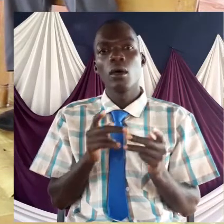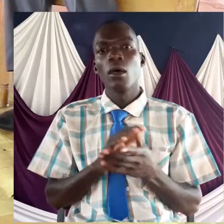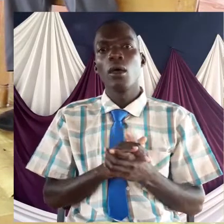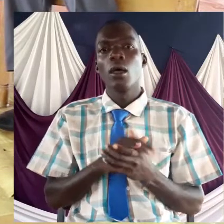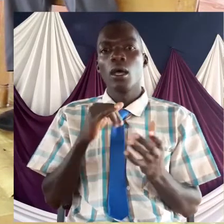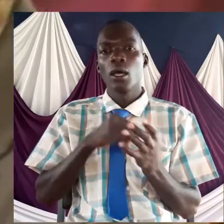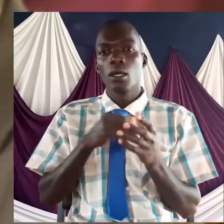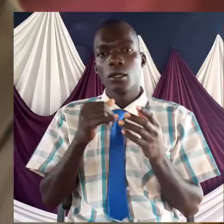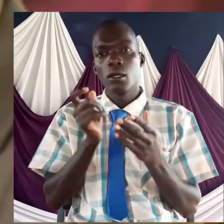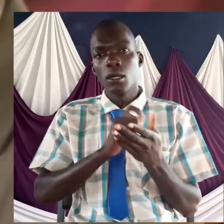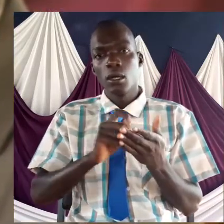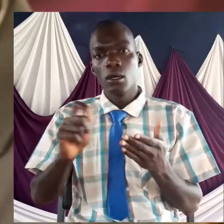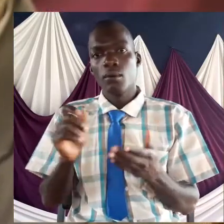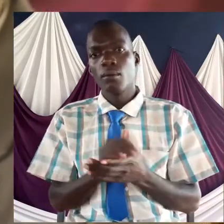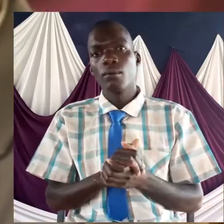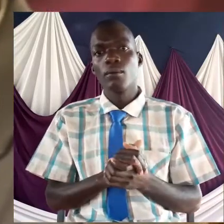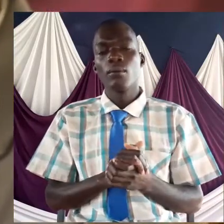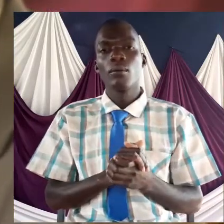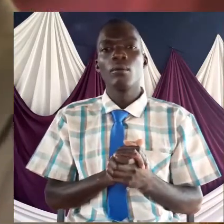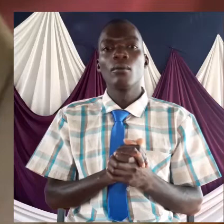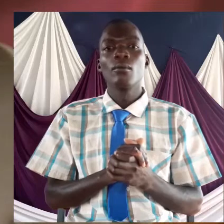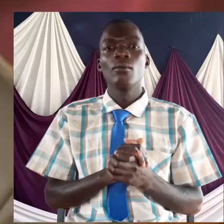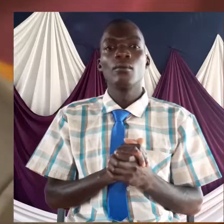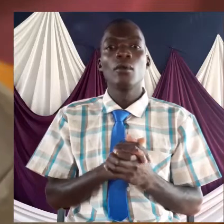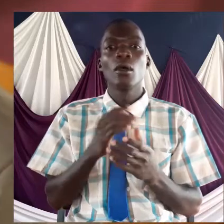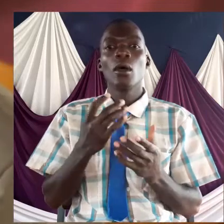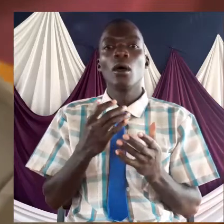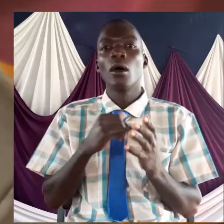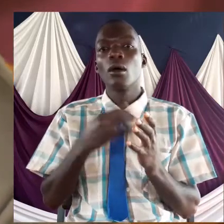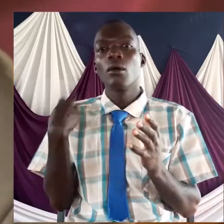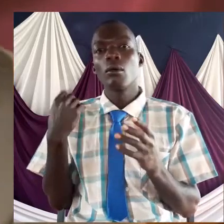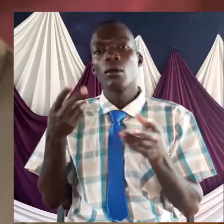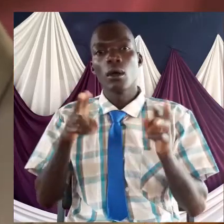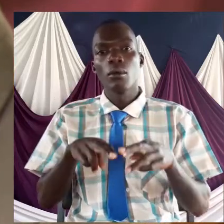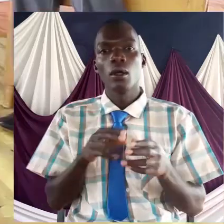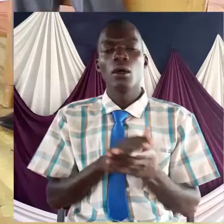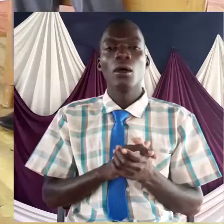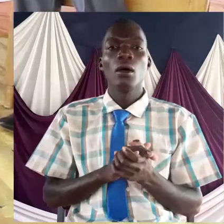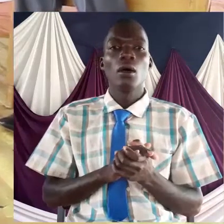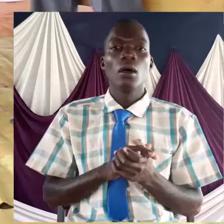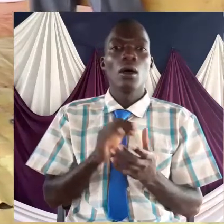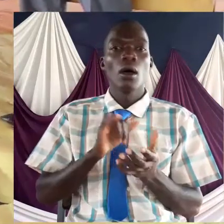it extend indefinitely, or there is an end to it, and what happens after that? I think that